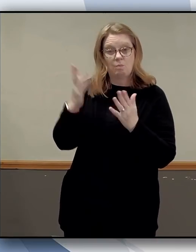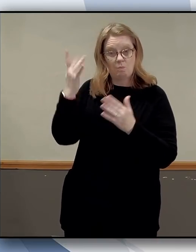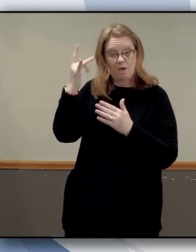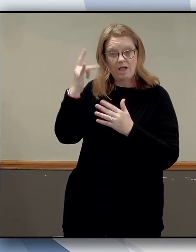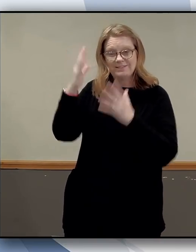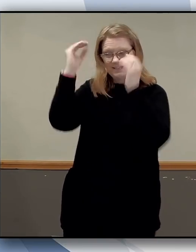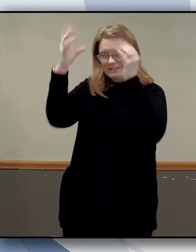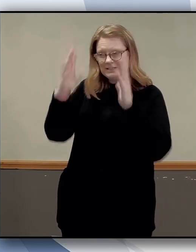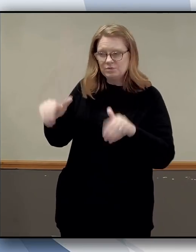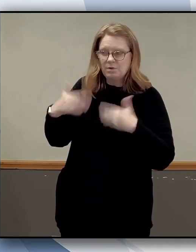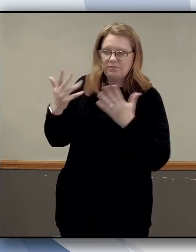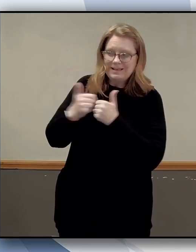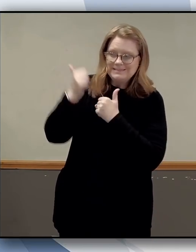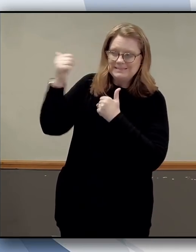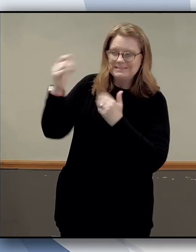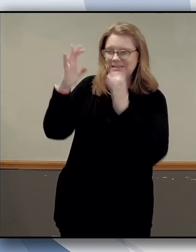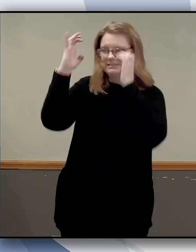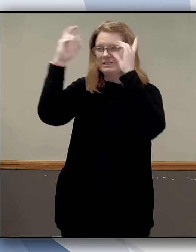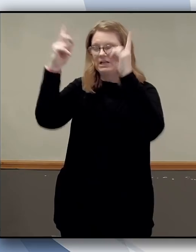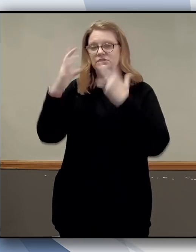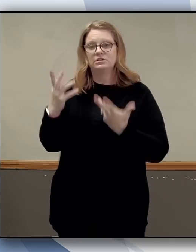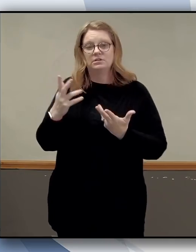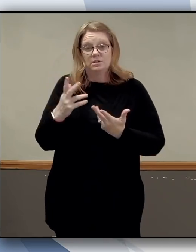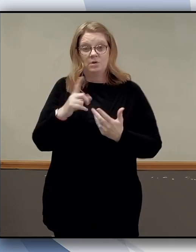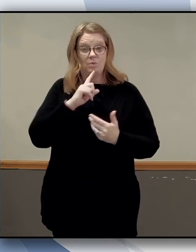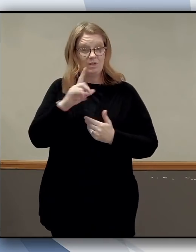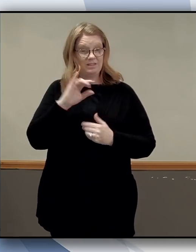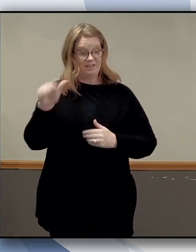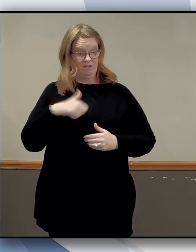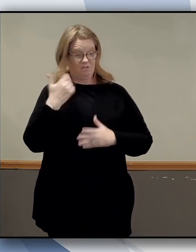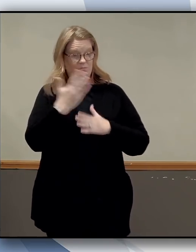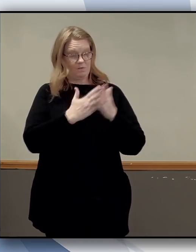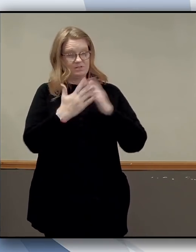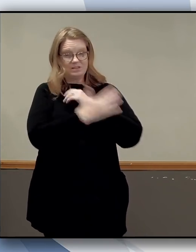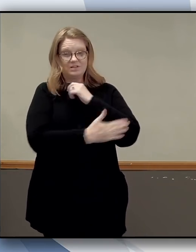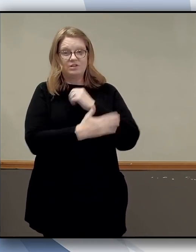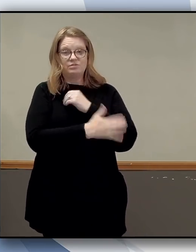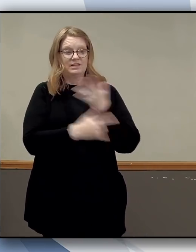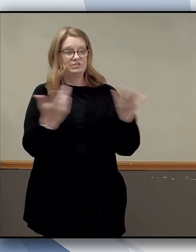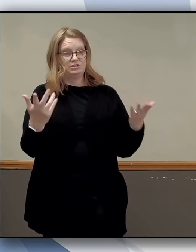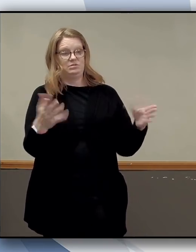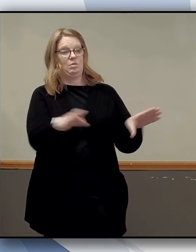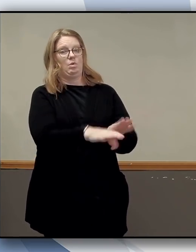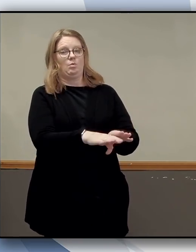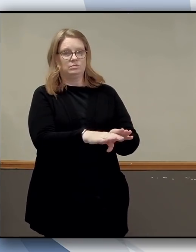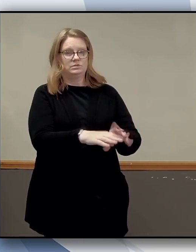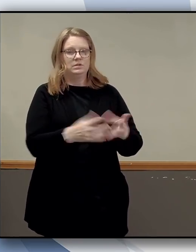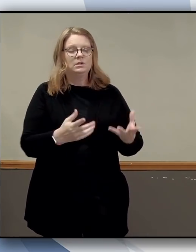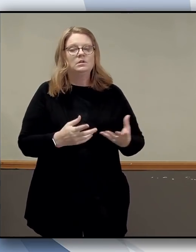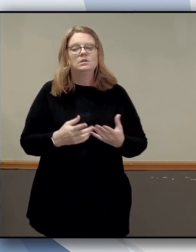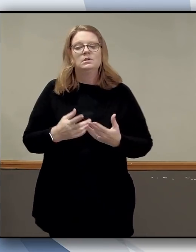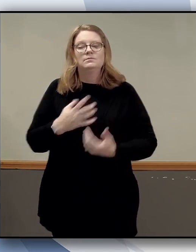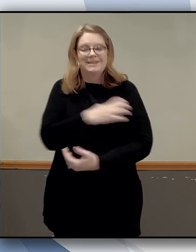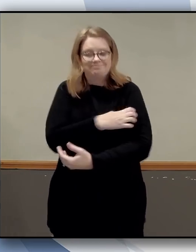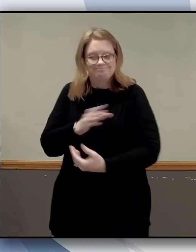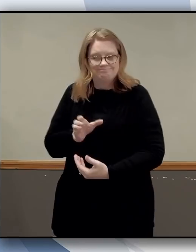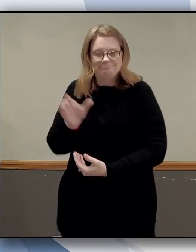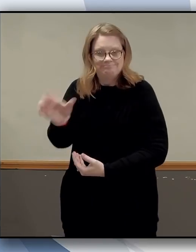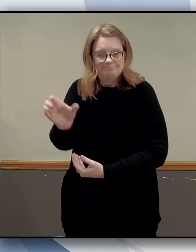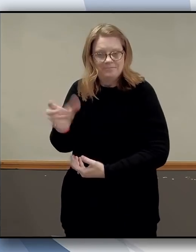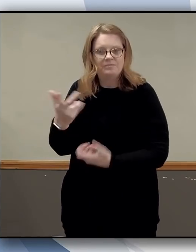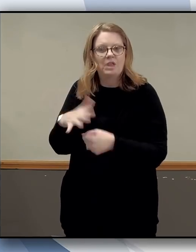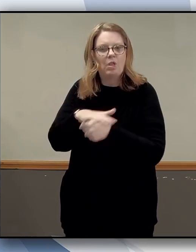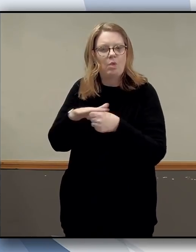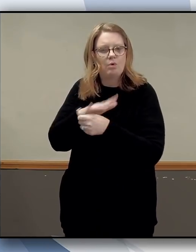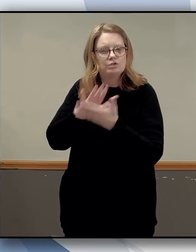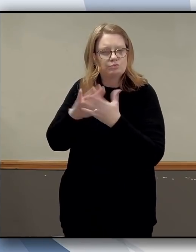education when other parts of our country simply stopped education completely. This fall, we empowered local school districts and our